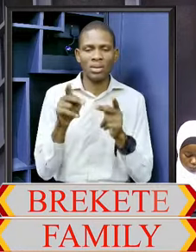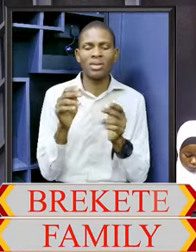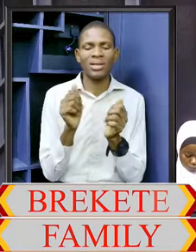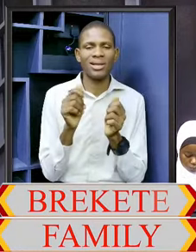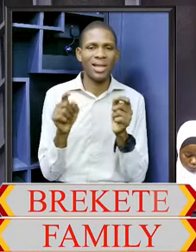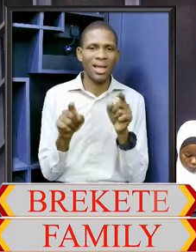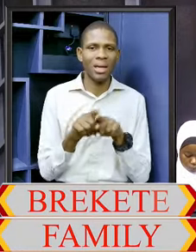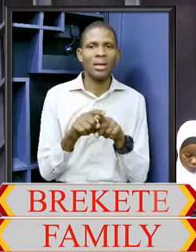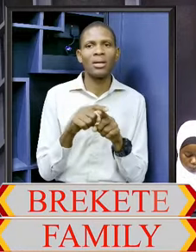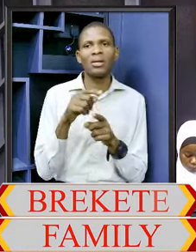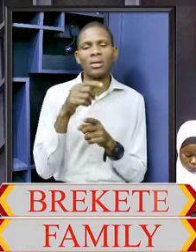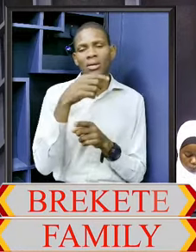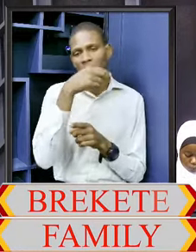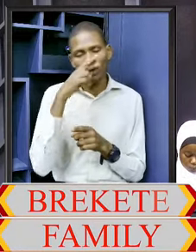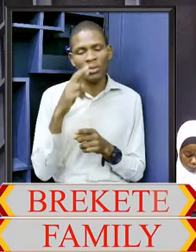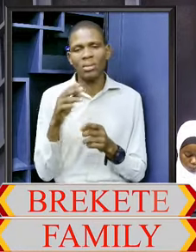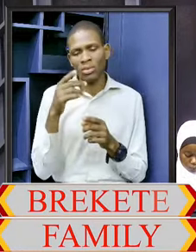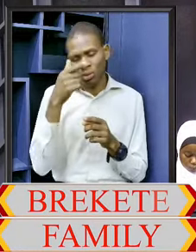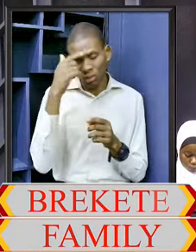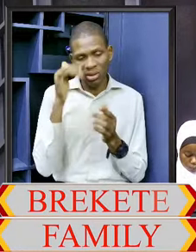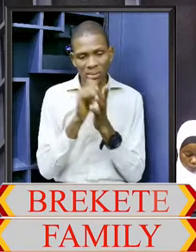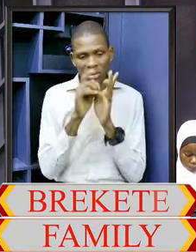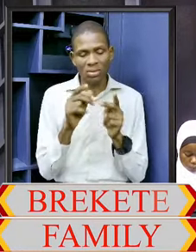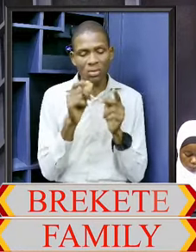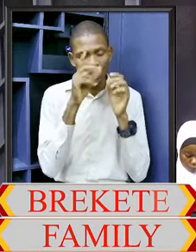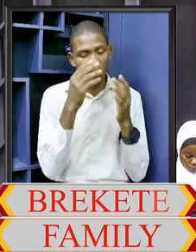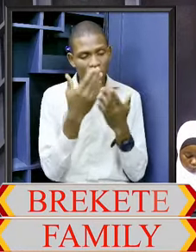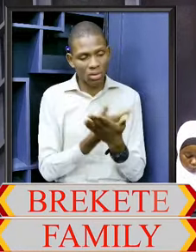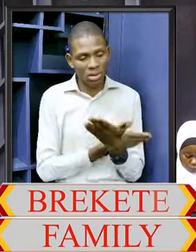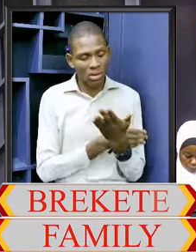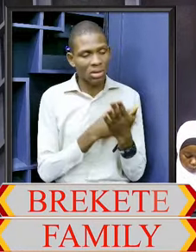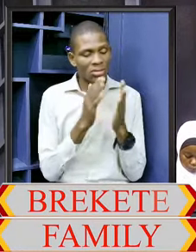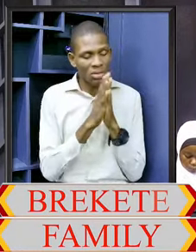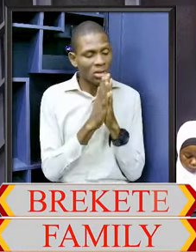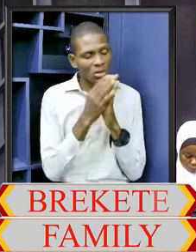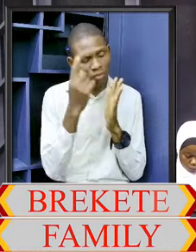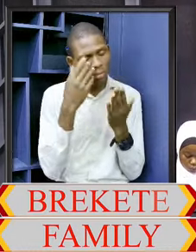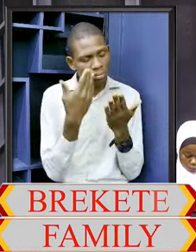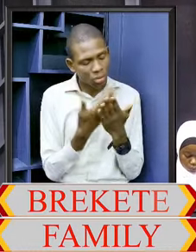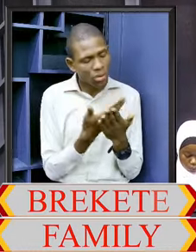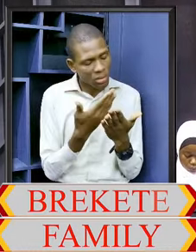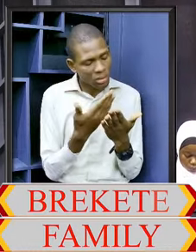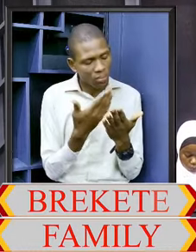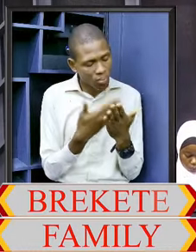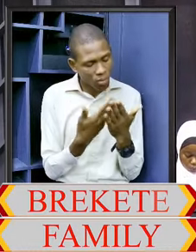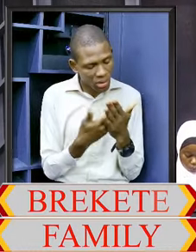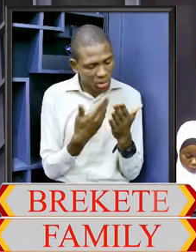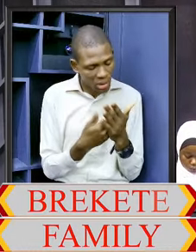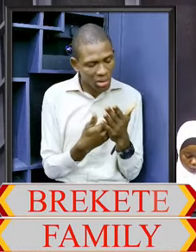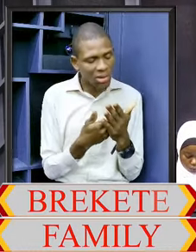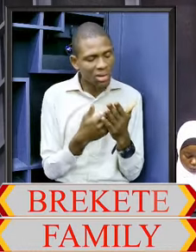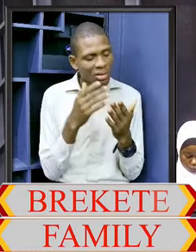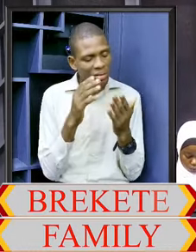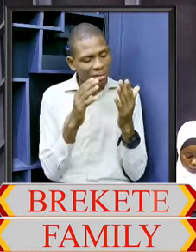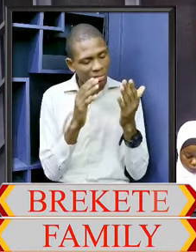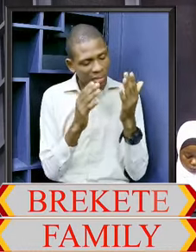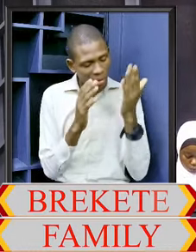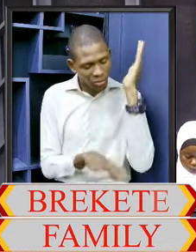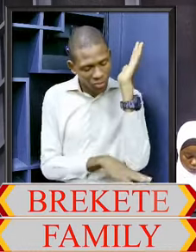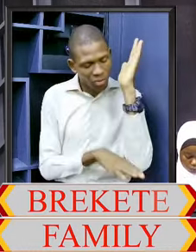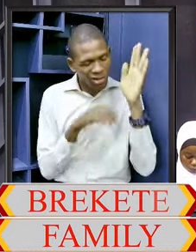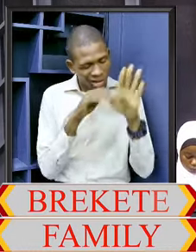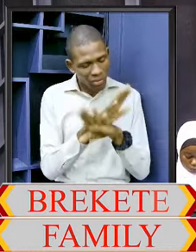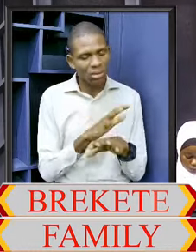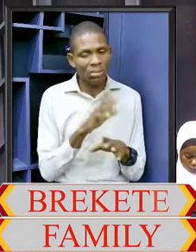Because you go wake up in the morning, pray for morning till night, you not go walk. You dance at house, they pray. People, they go outside, go walk. When